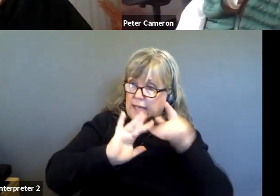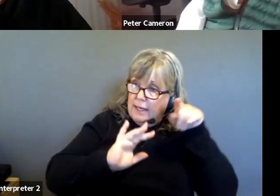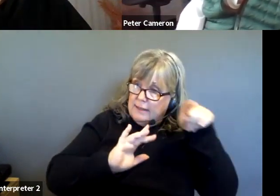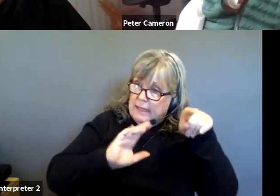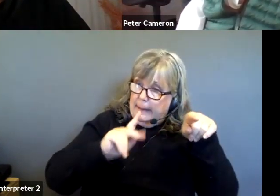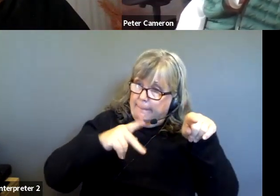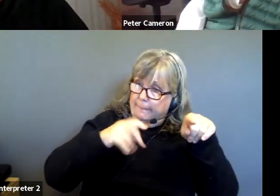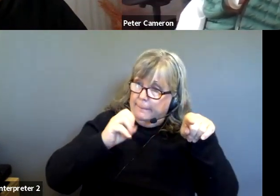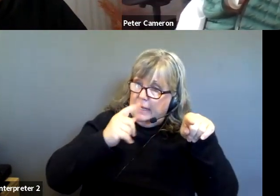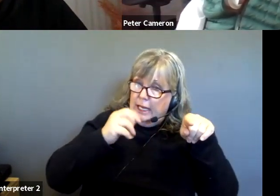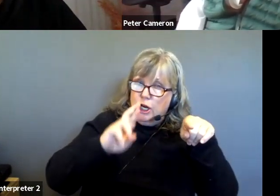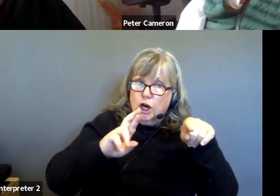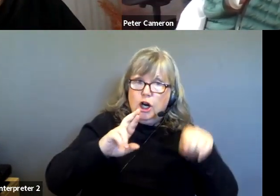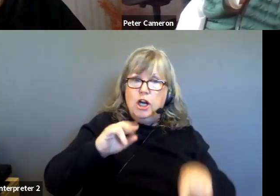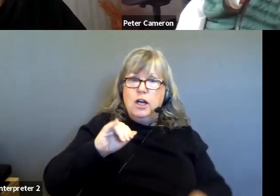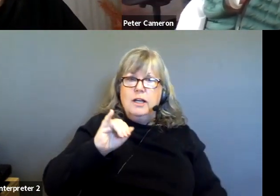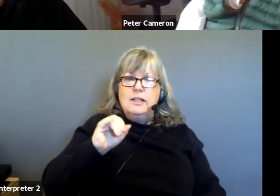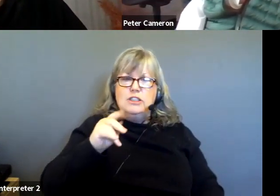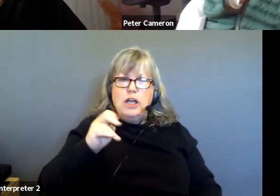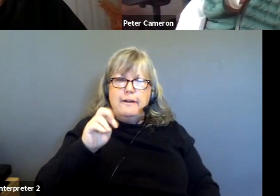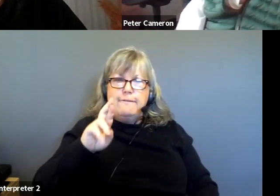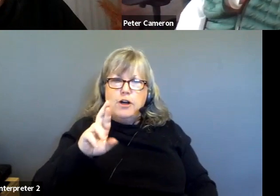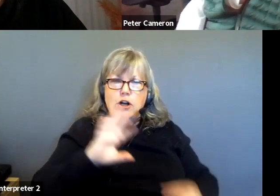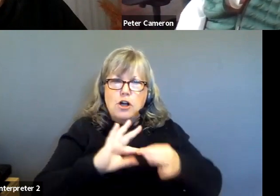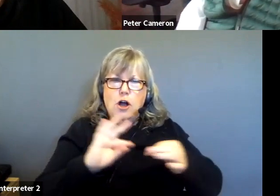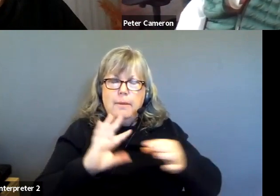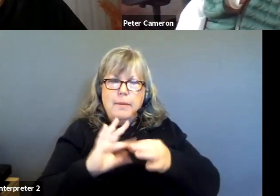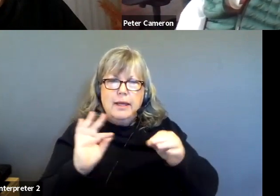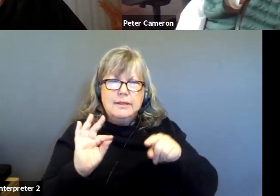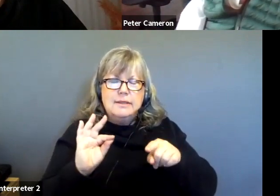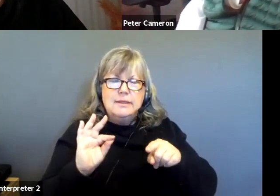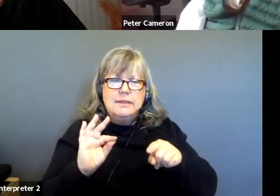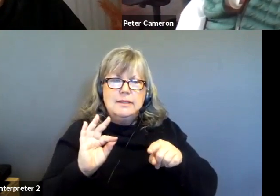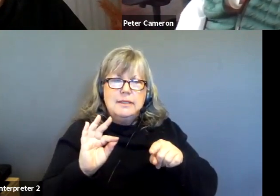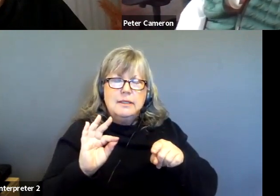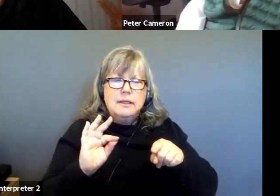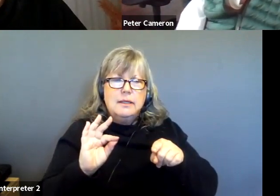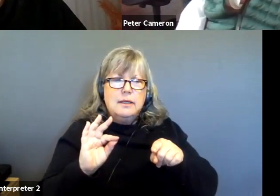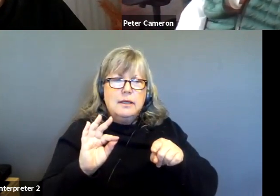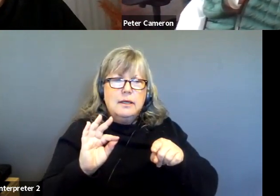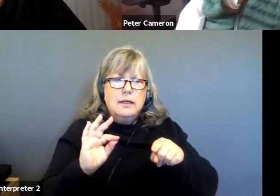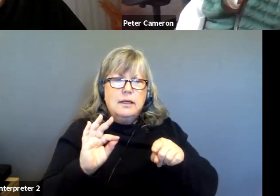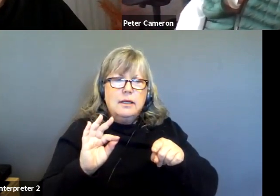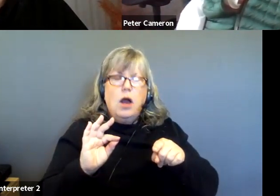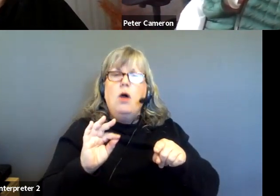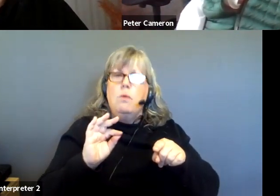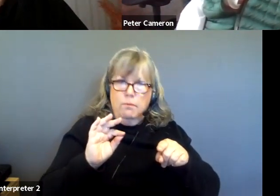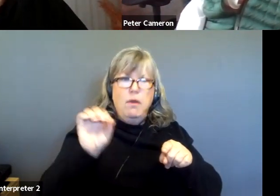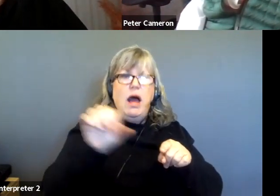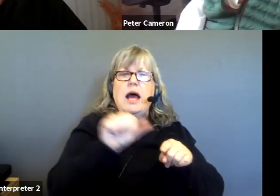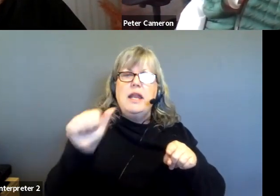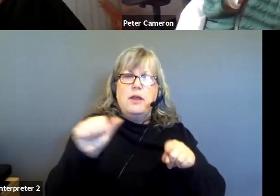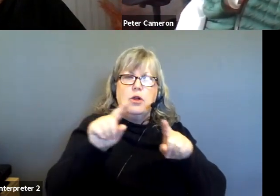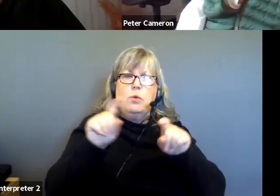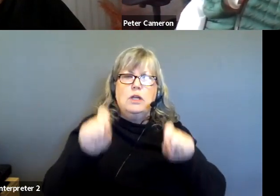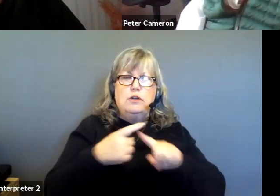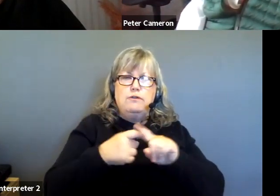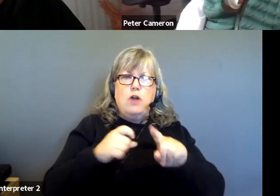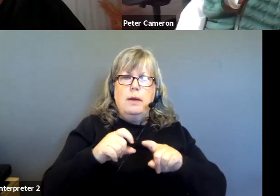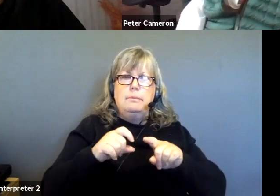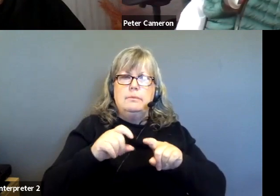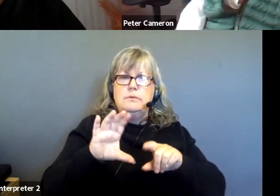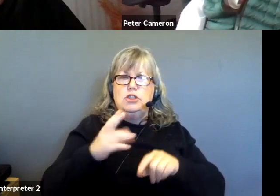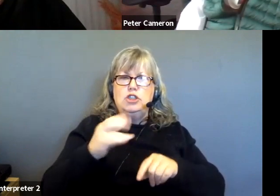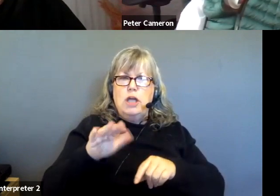to Peter. I see Jennifer's comment here. There is another question in the chat box here. Just before everyone hops